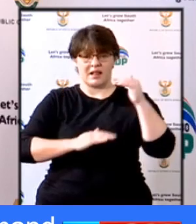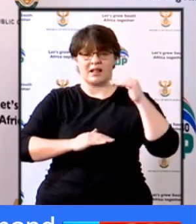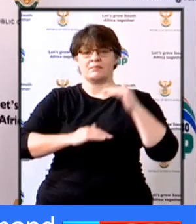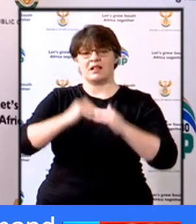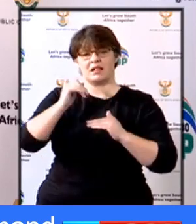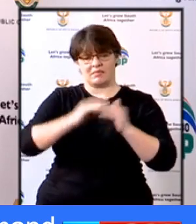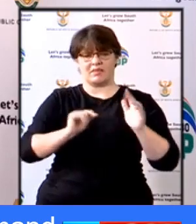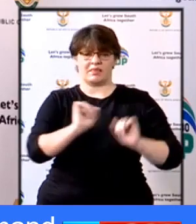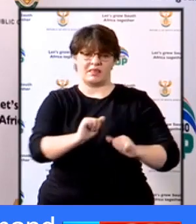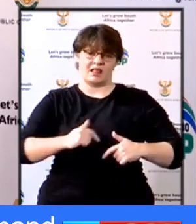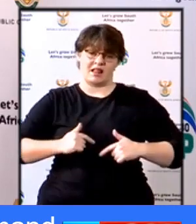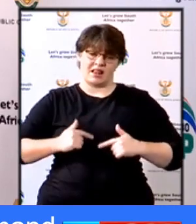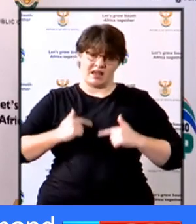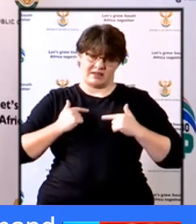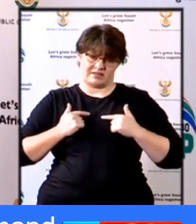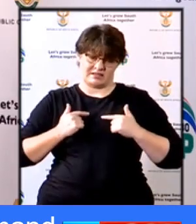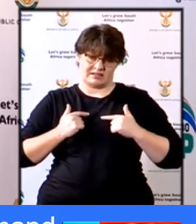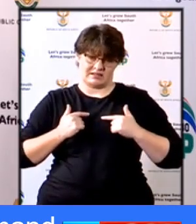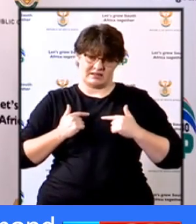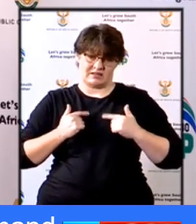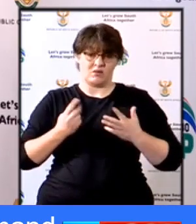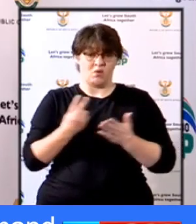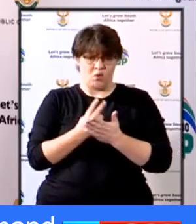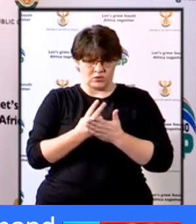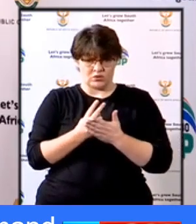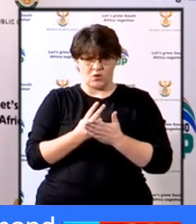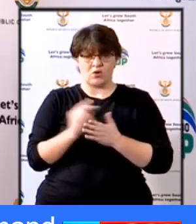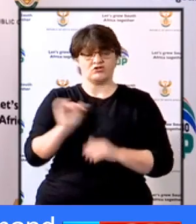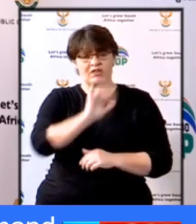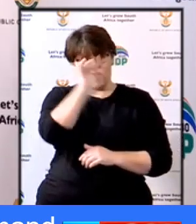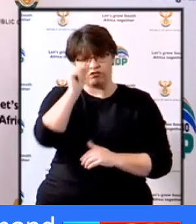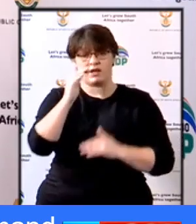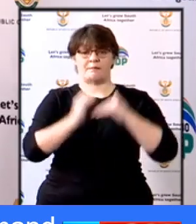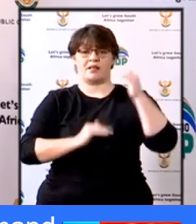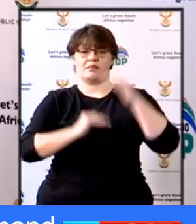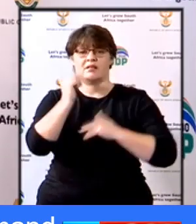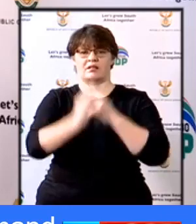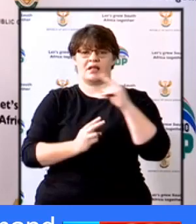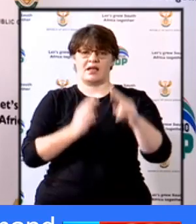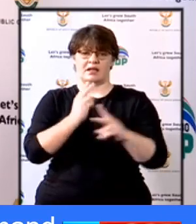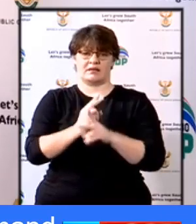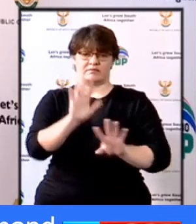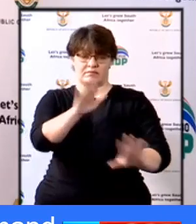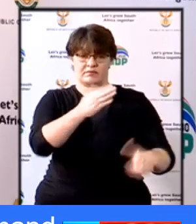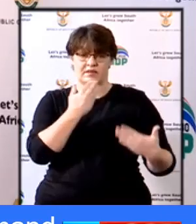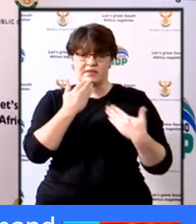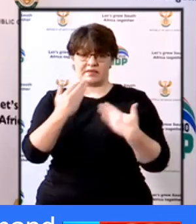their lives and to rebuild South Africa. I thank you.